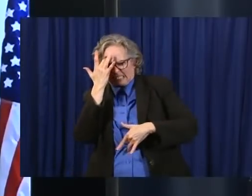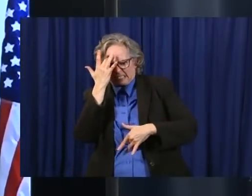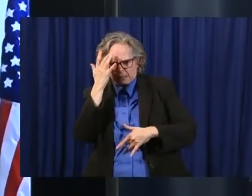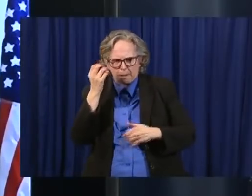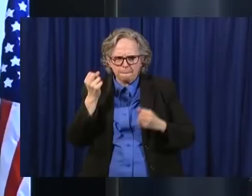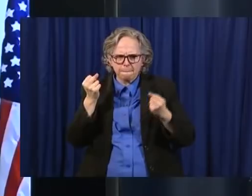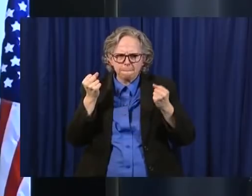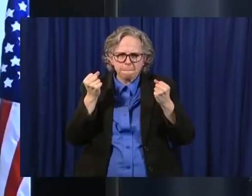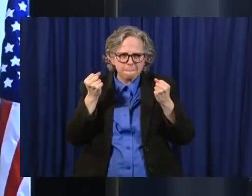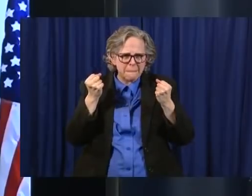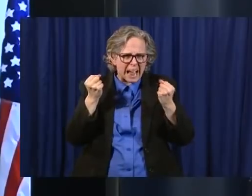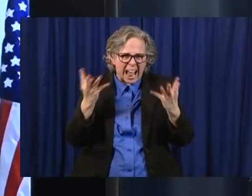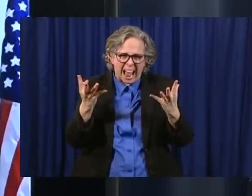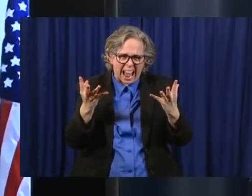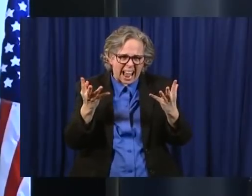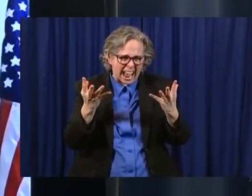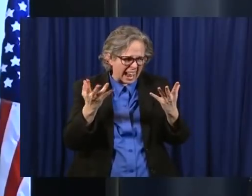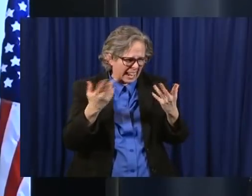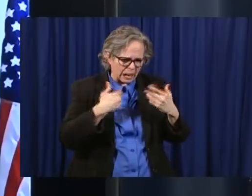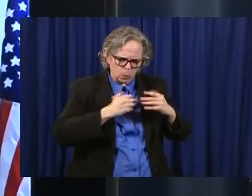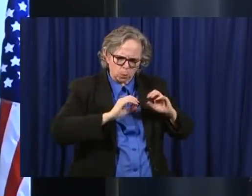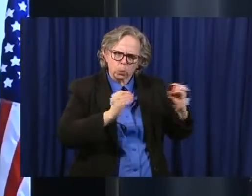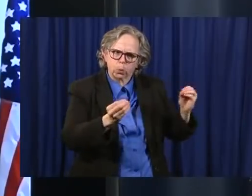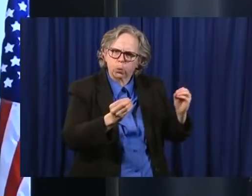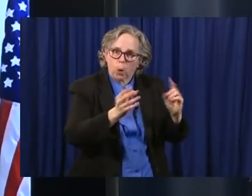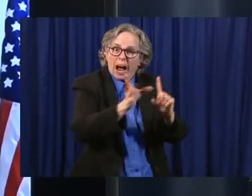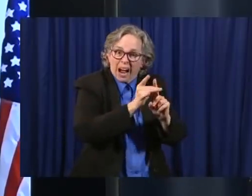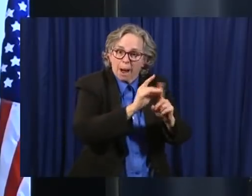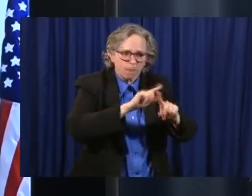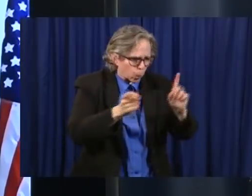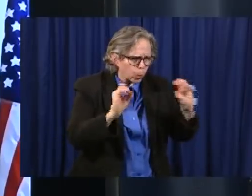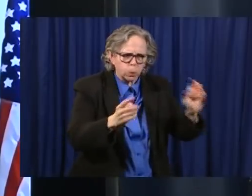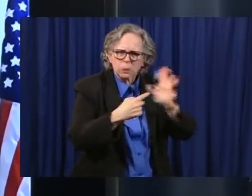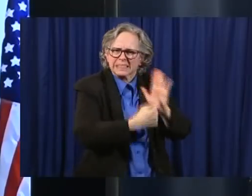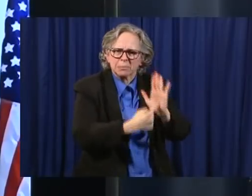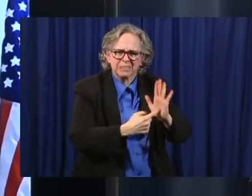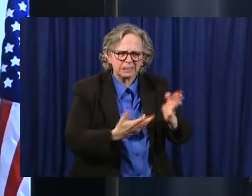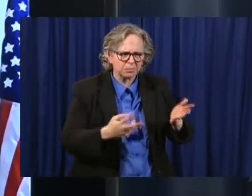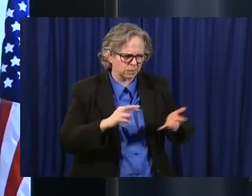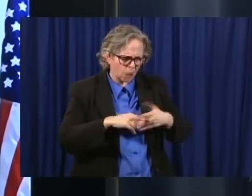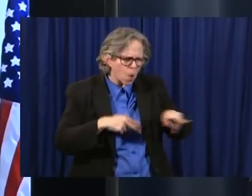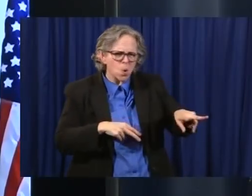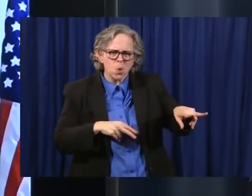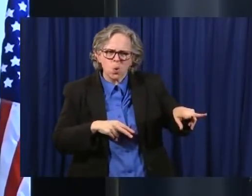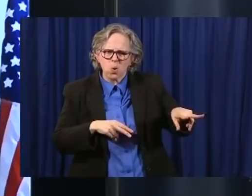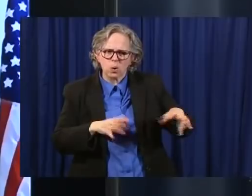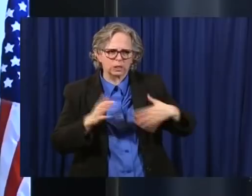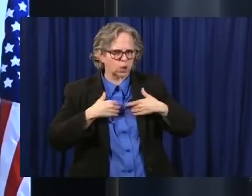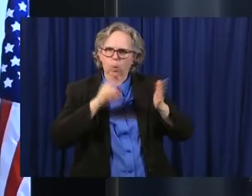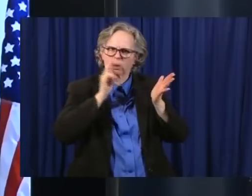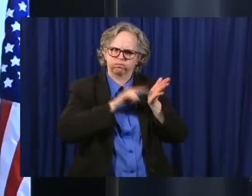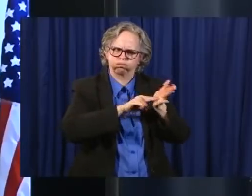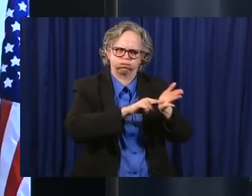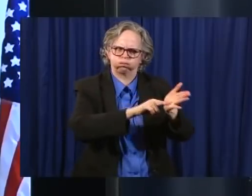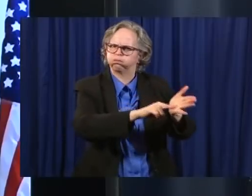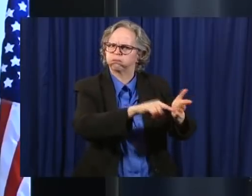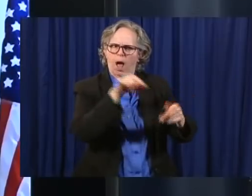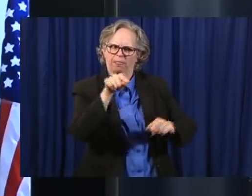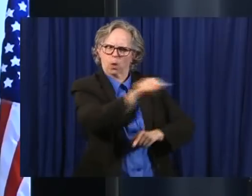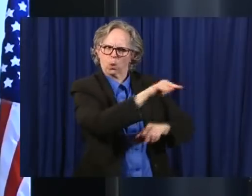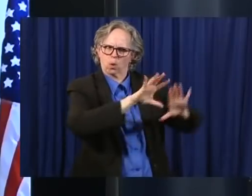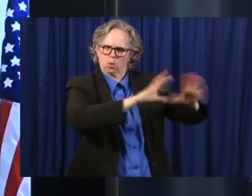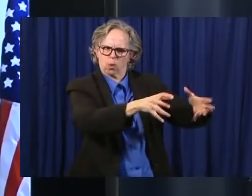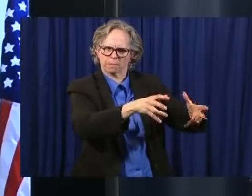do signs and symptoms every day. The reason we do that is so that if anything starts to go wrong for them, the healthcare staff can intercede